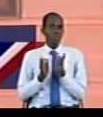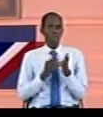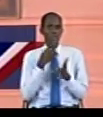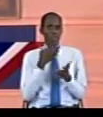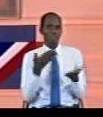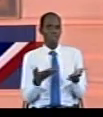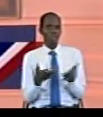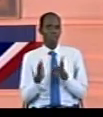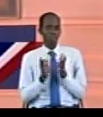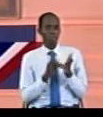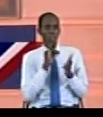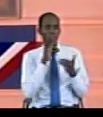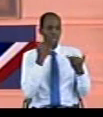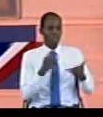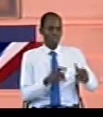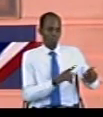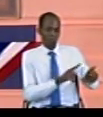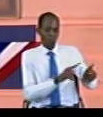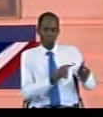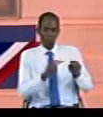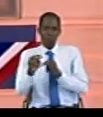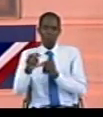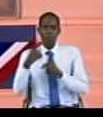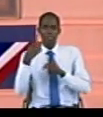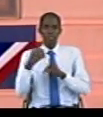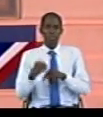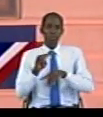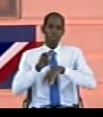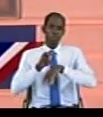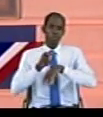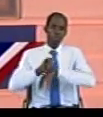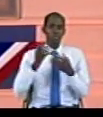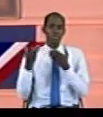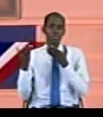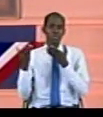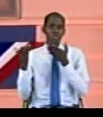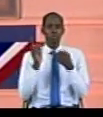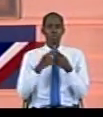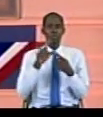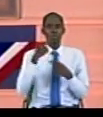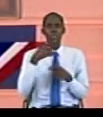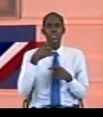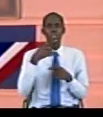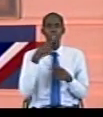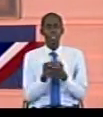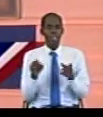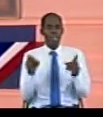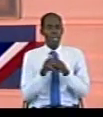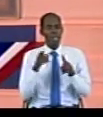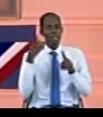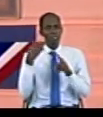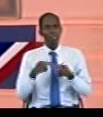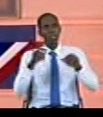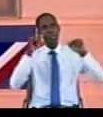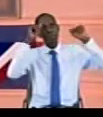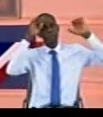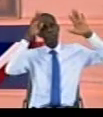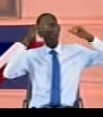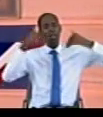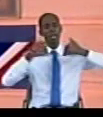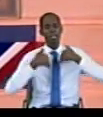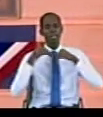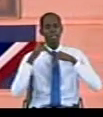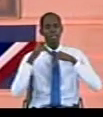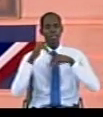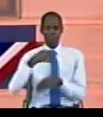transferring the ministry to you, he's transferring the service to you, and he says, as the Father had sent him into the